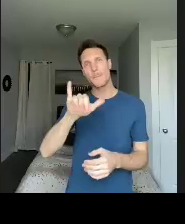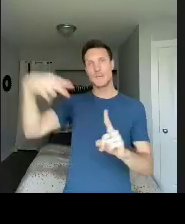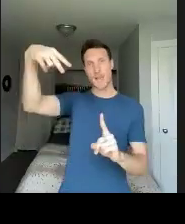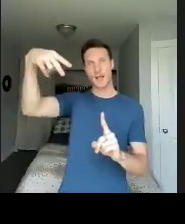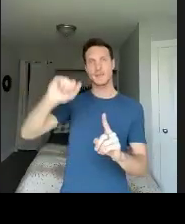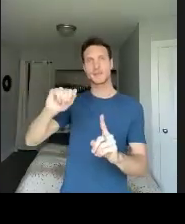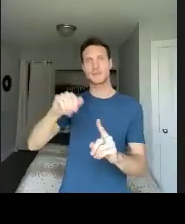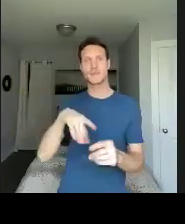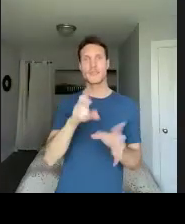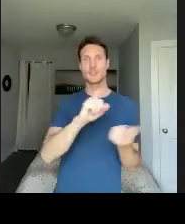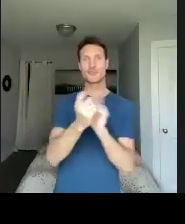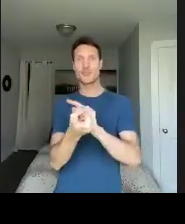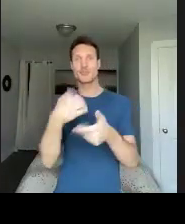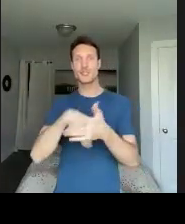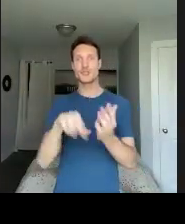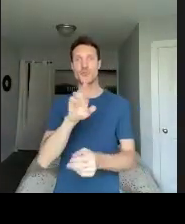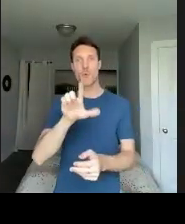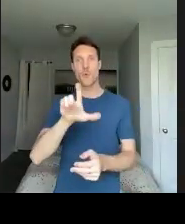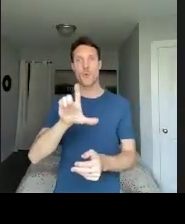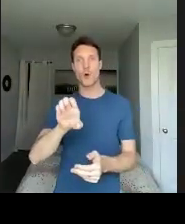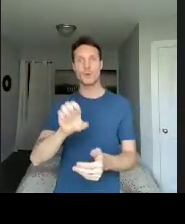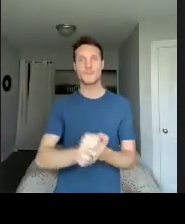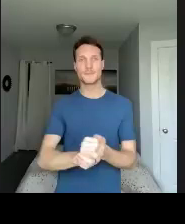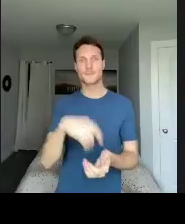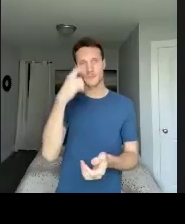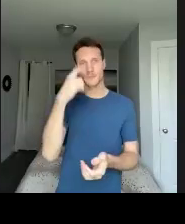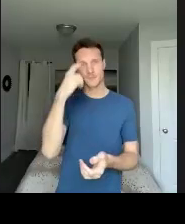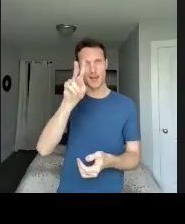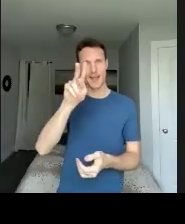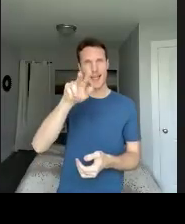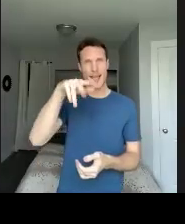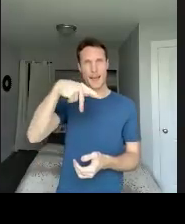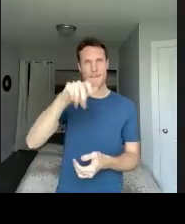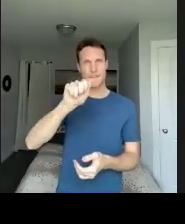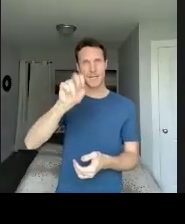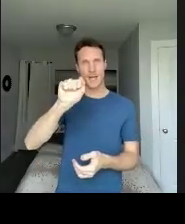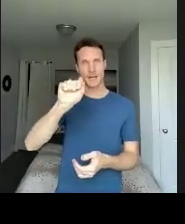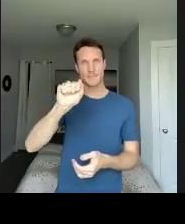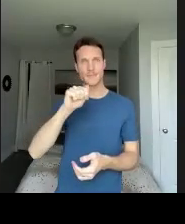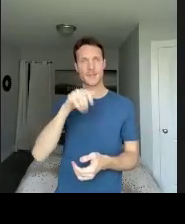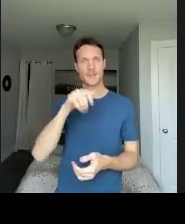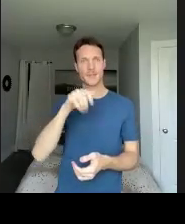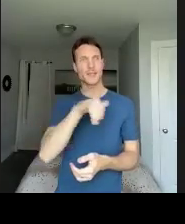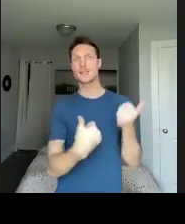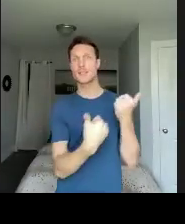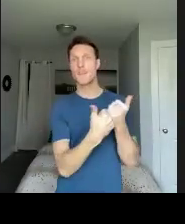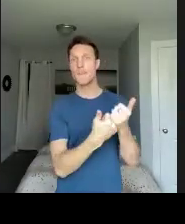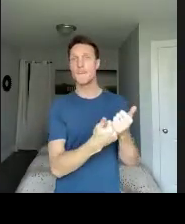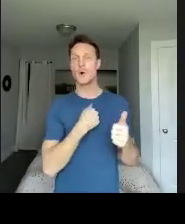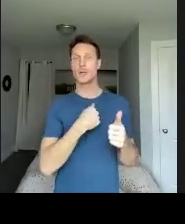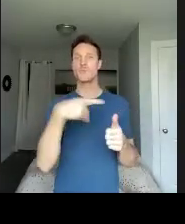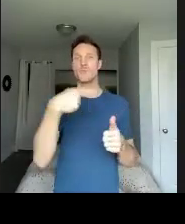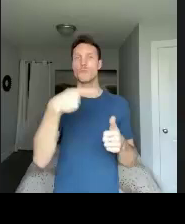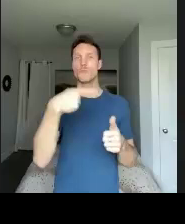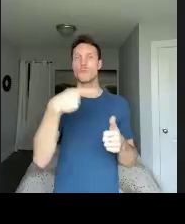transitioning into a role for FMAP, and she will be the Person-Centered Support Program Grant Coordinator, and she will start